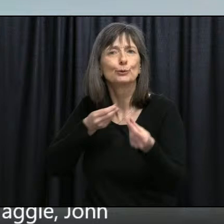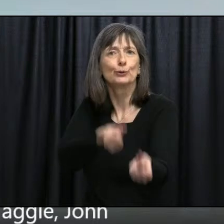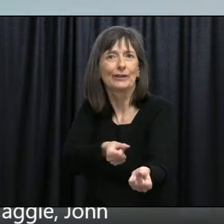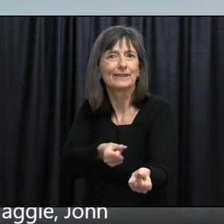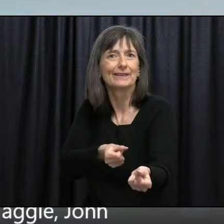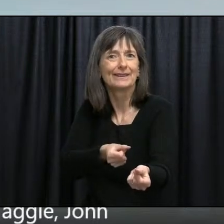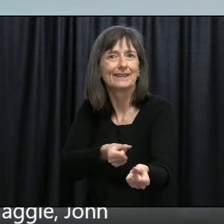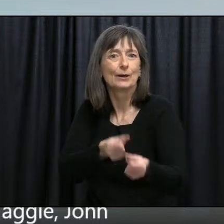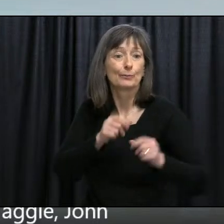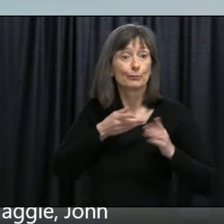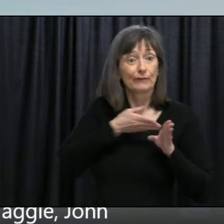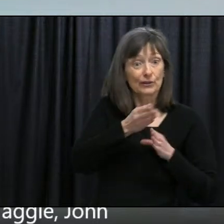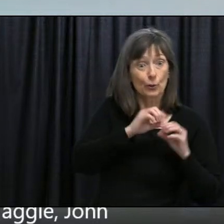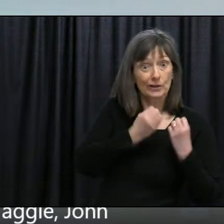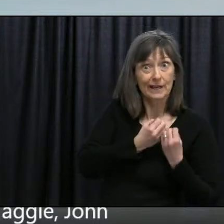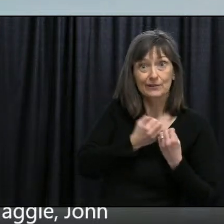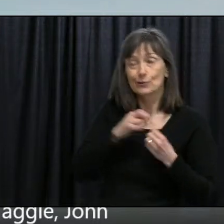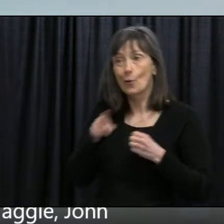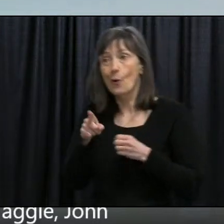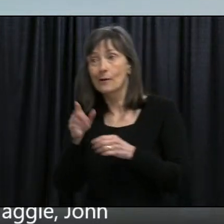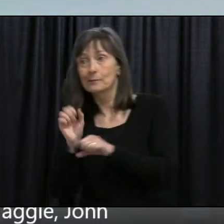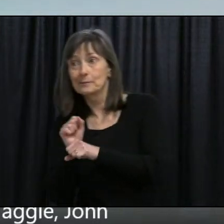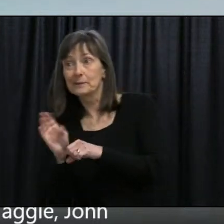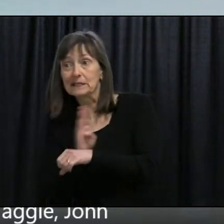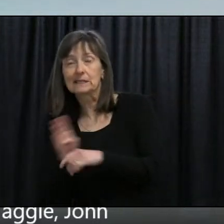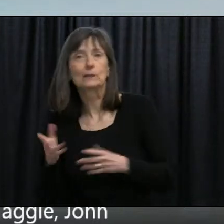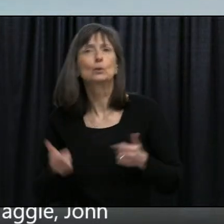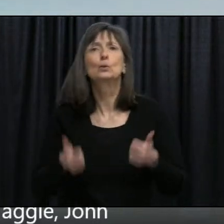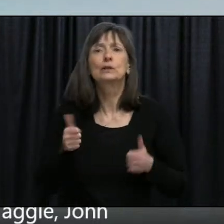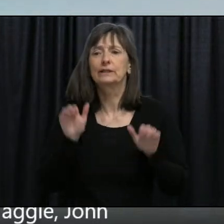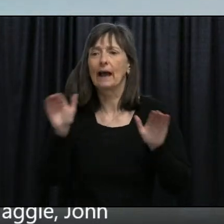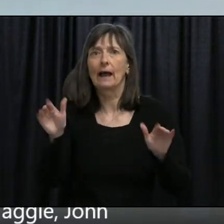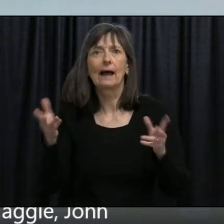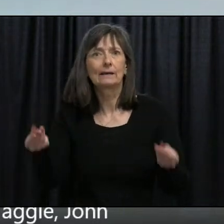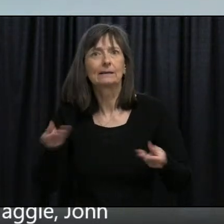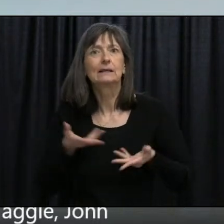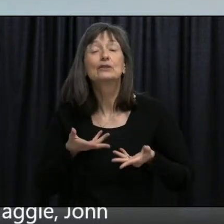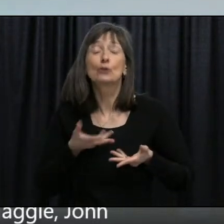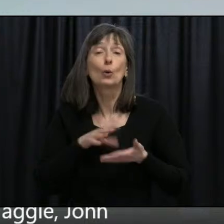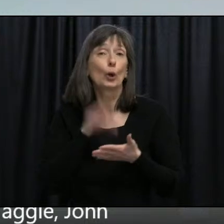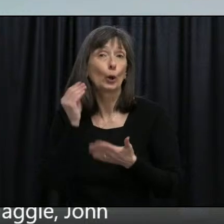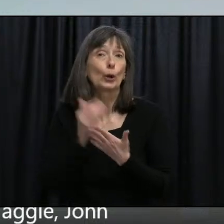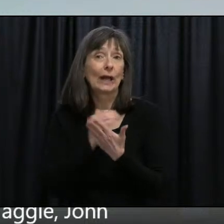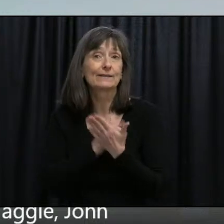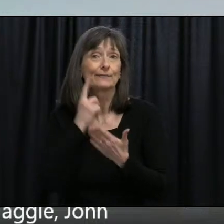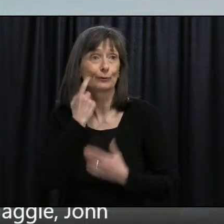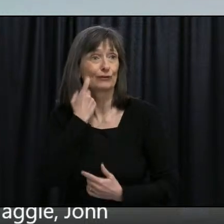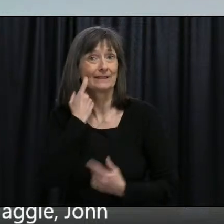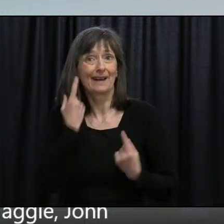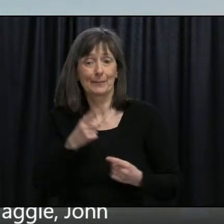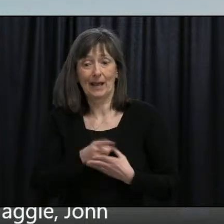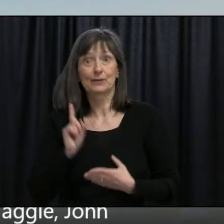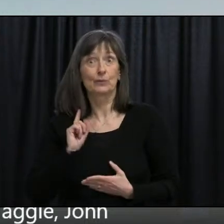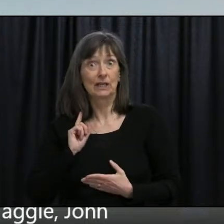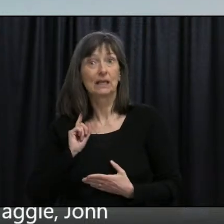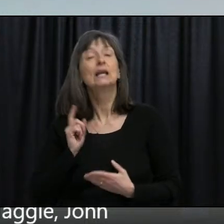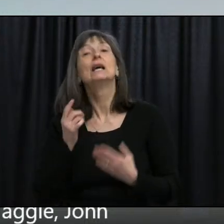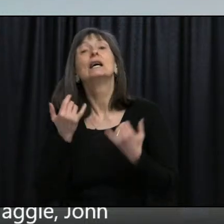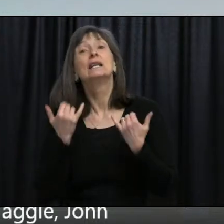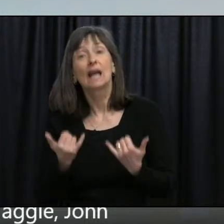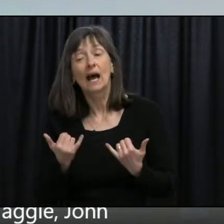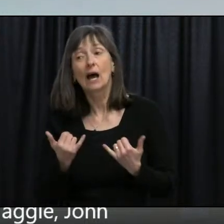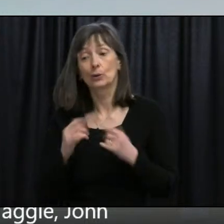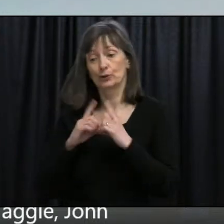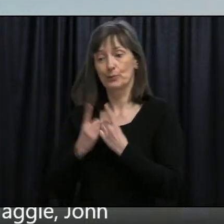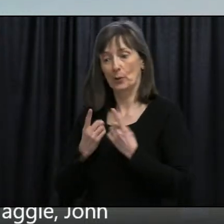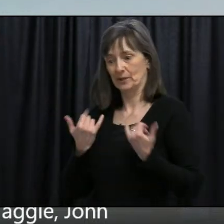professional organizations? So, we've had some lessons from this. We were running a tabletop exercise within the